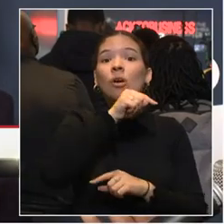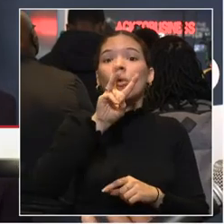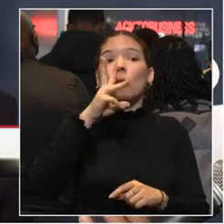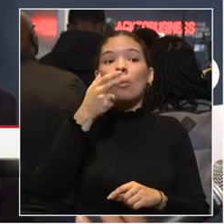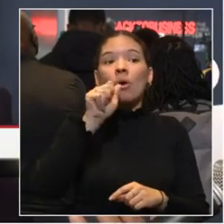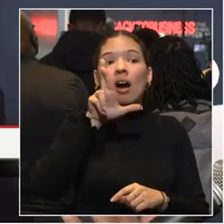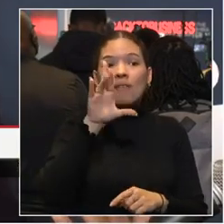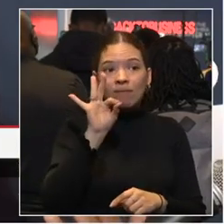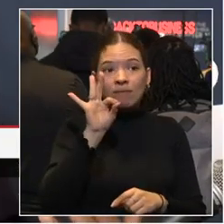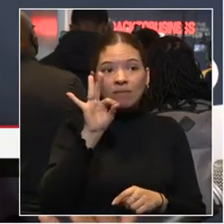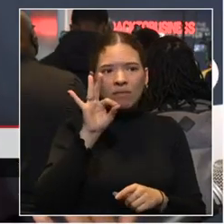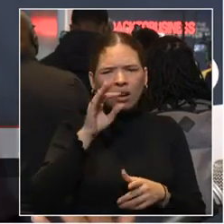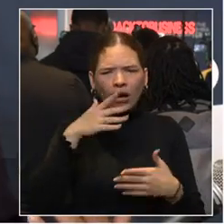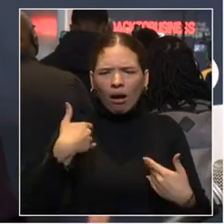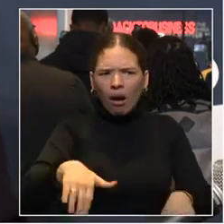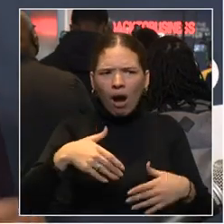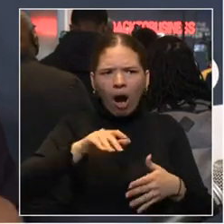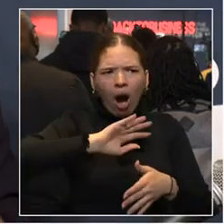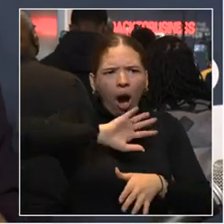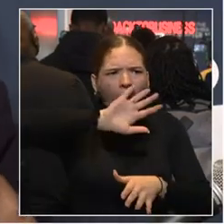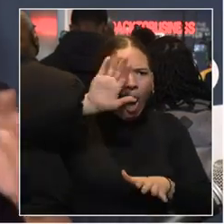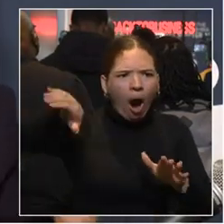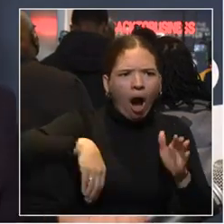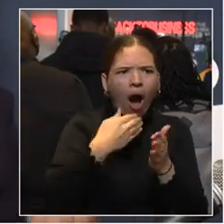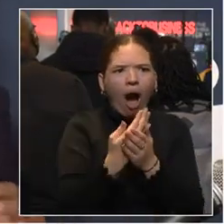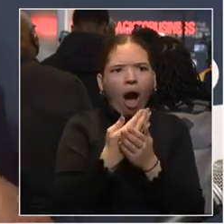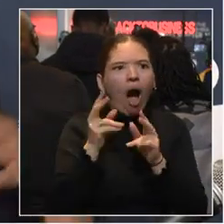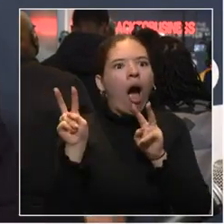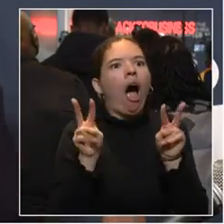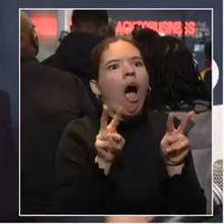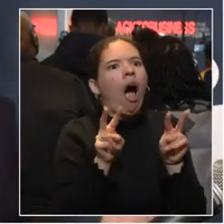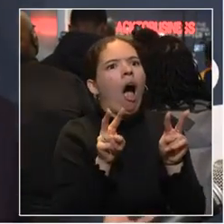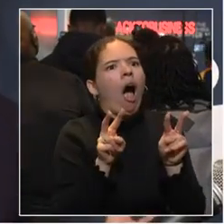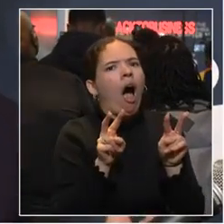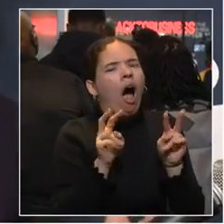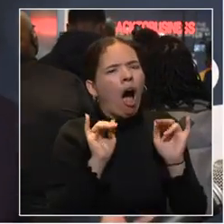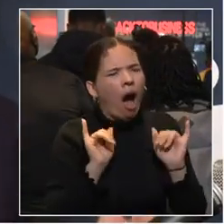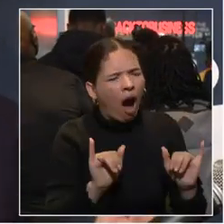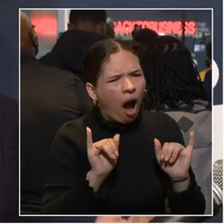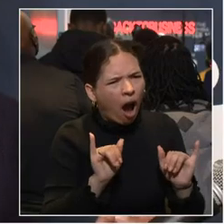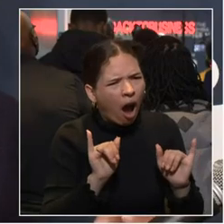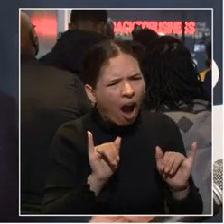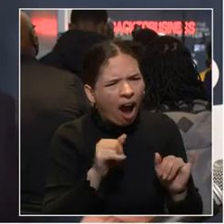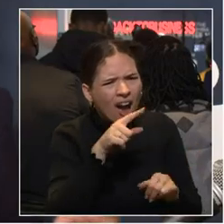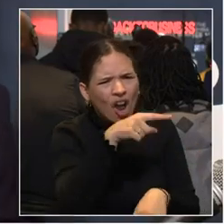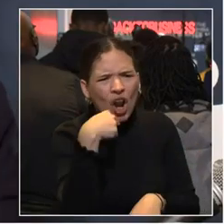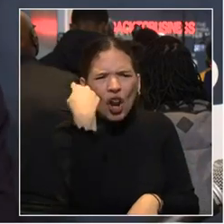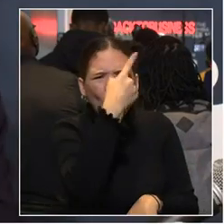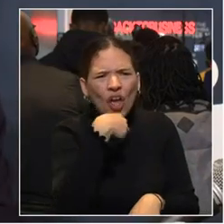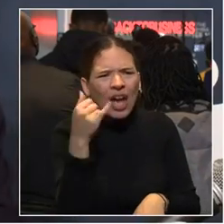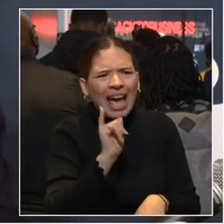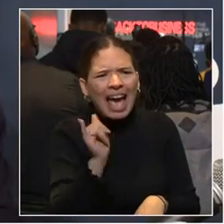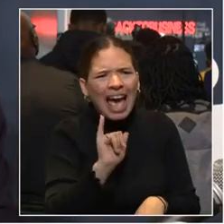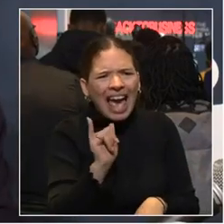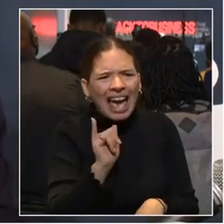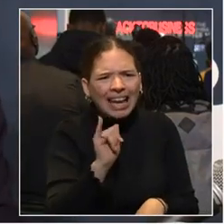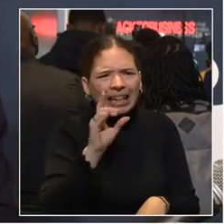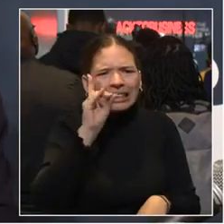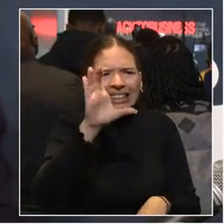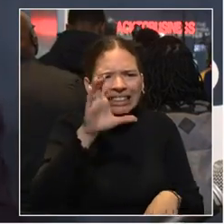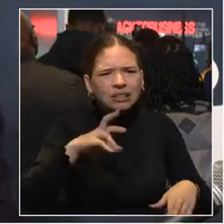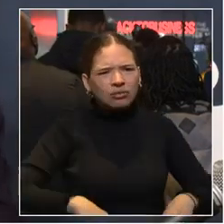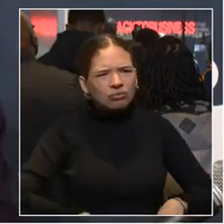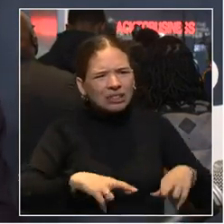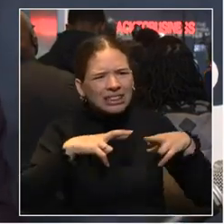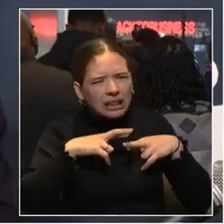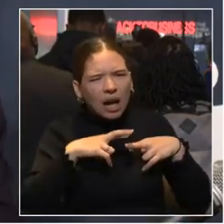these people from D.C., all right? And I looked at the people, and they looked like D.C. And more than that,